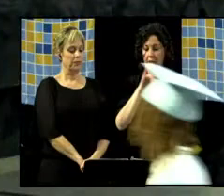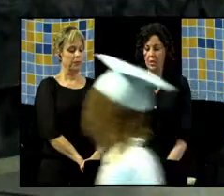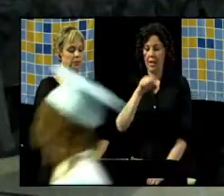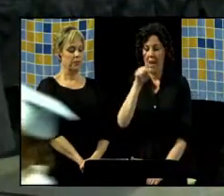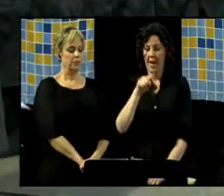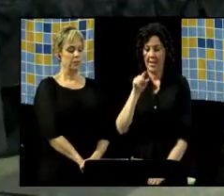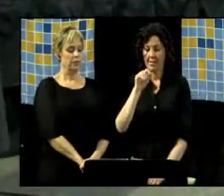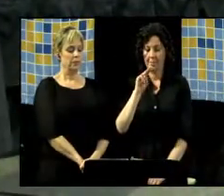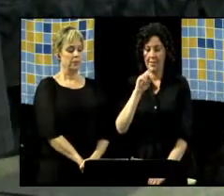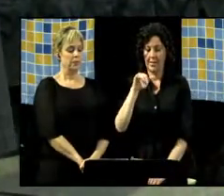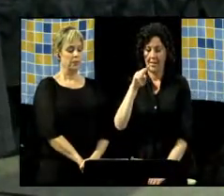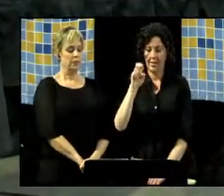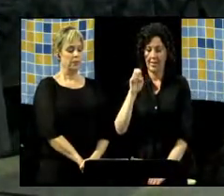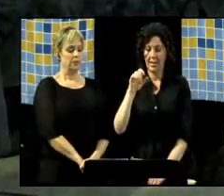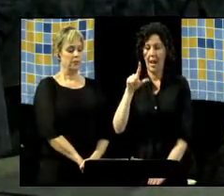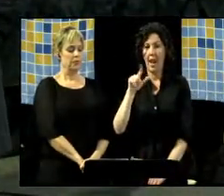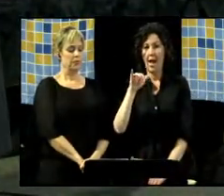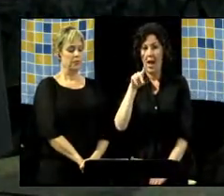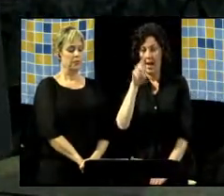Jasmine Shakela Lide.